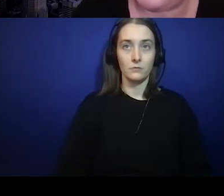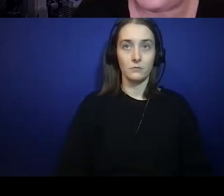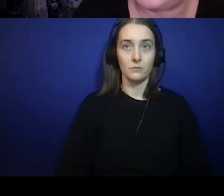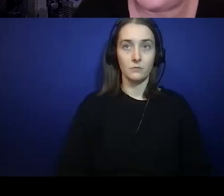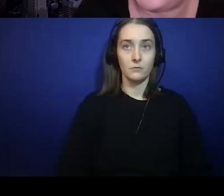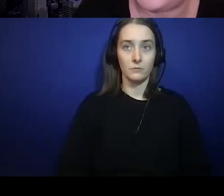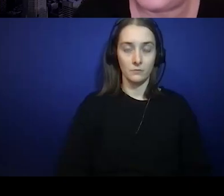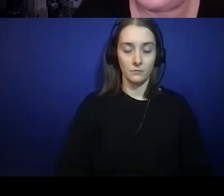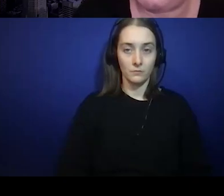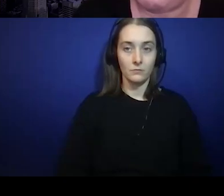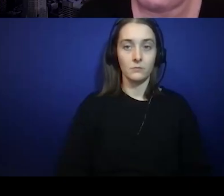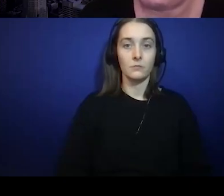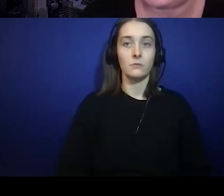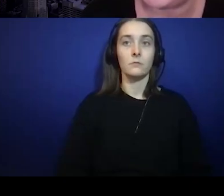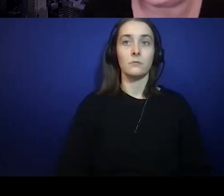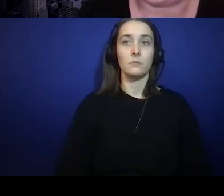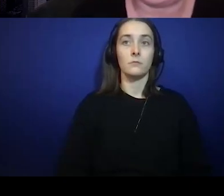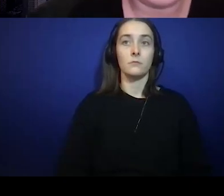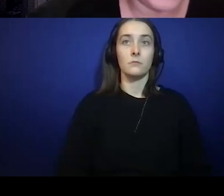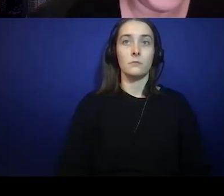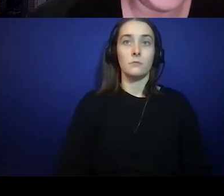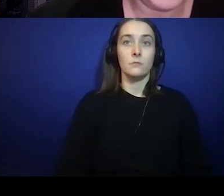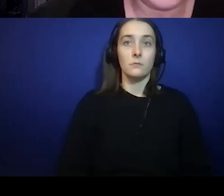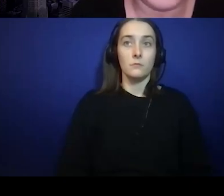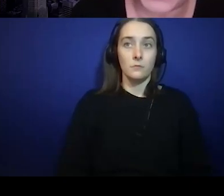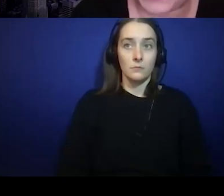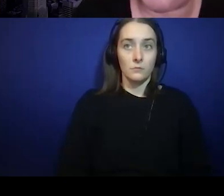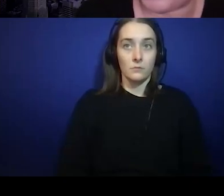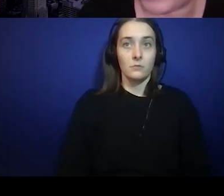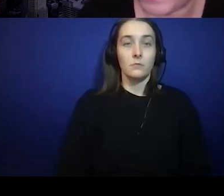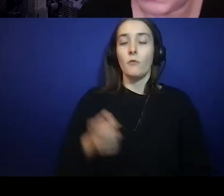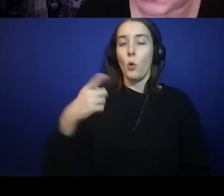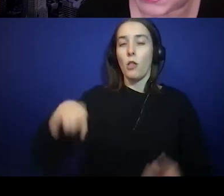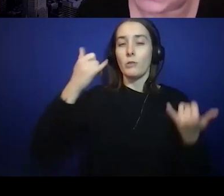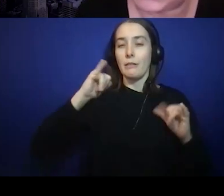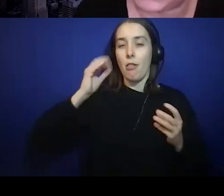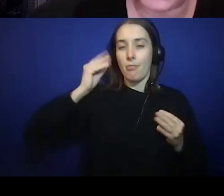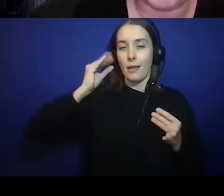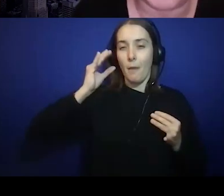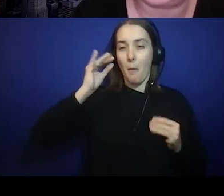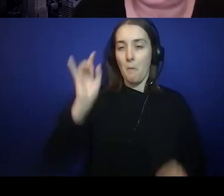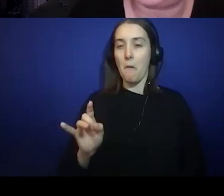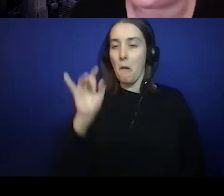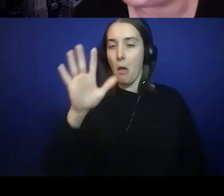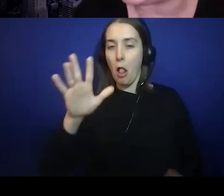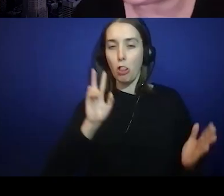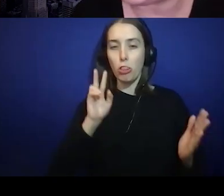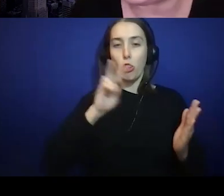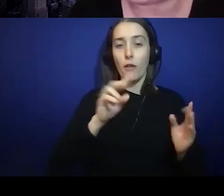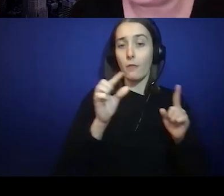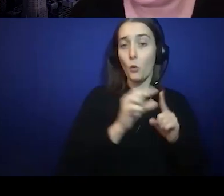And I'll give those of you who are still thinking about it, look at the words and the structure of